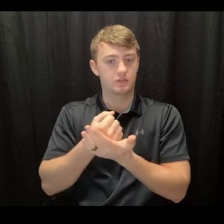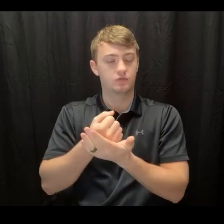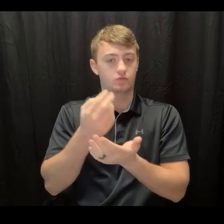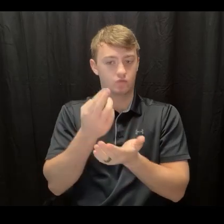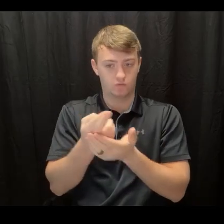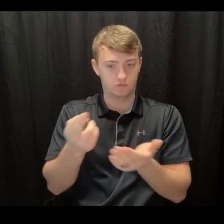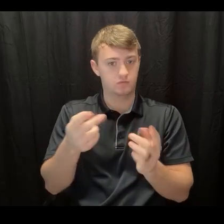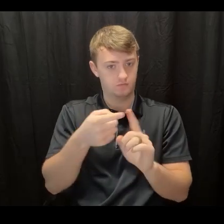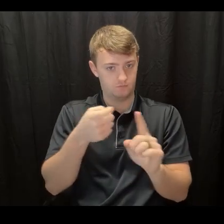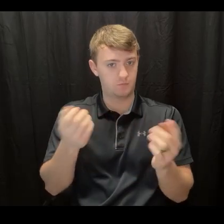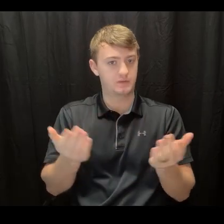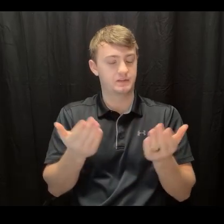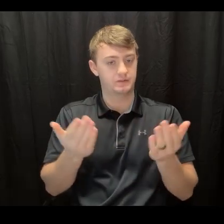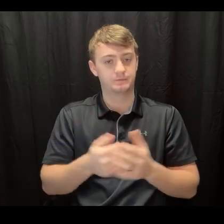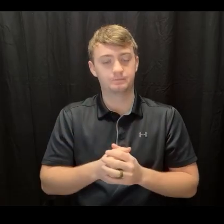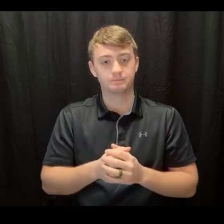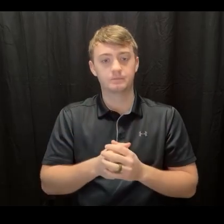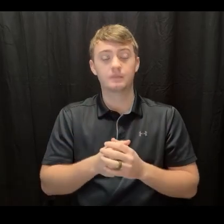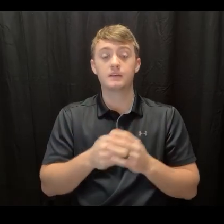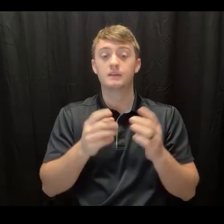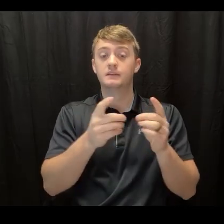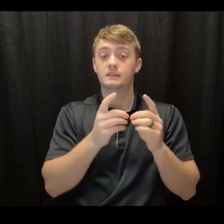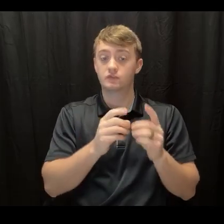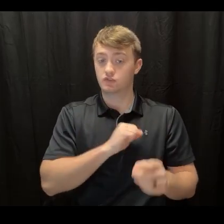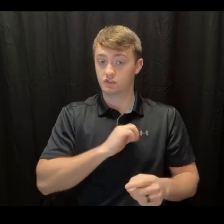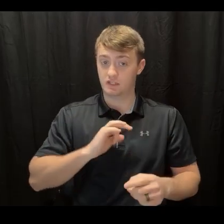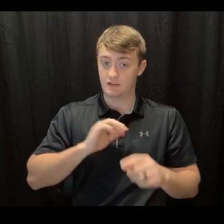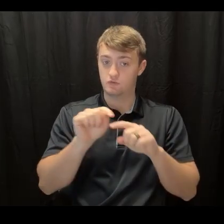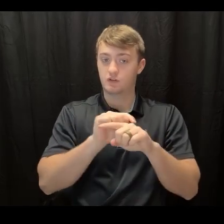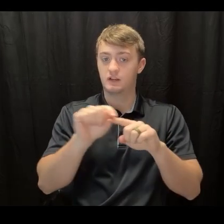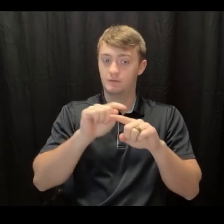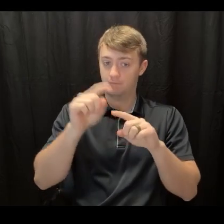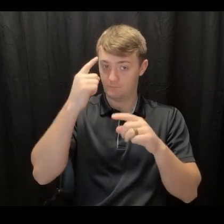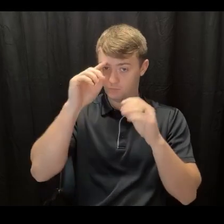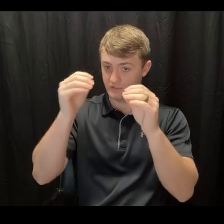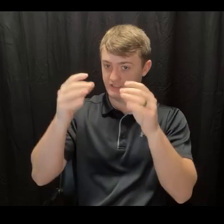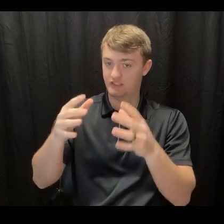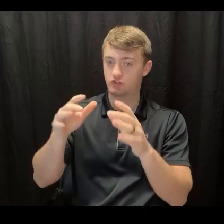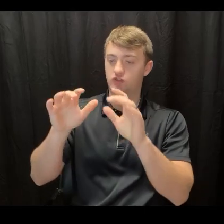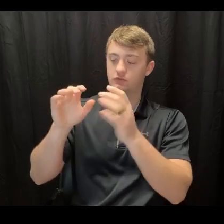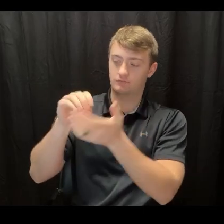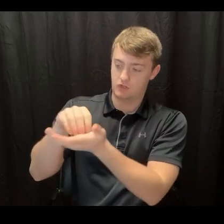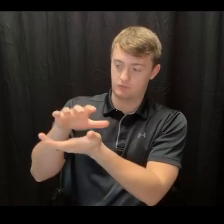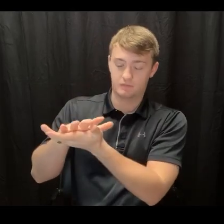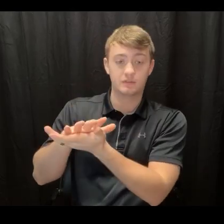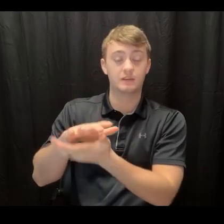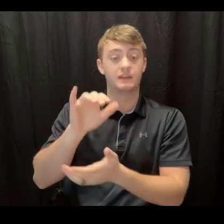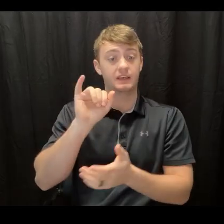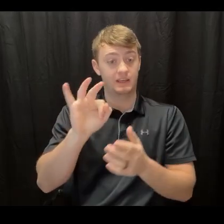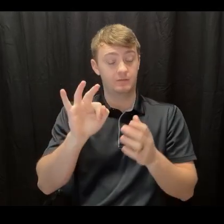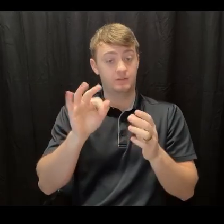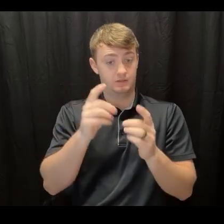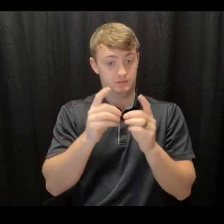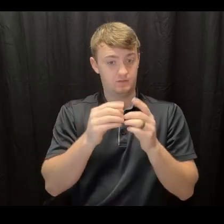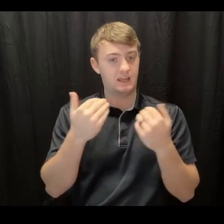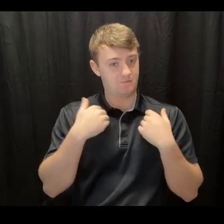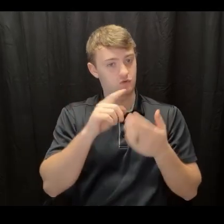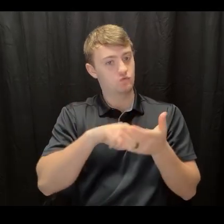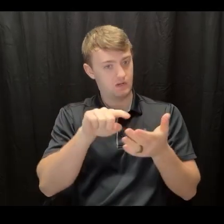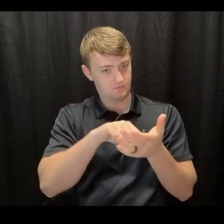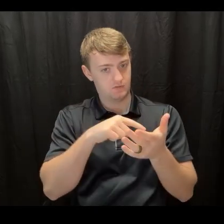gather behavior resources from here. District staff training for behavior documentation. If a district